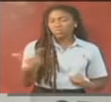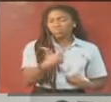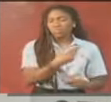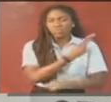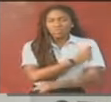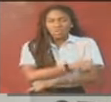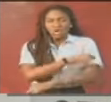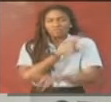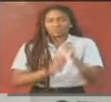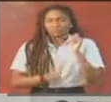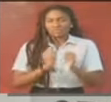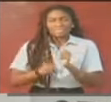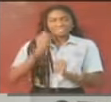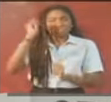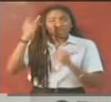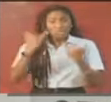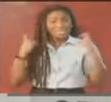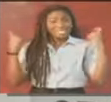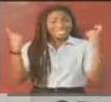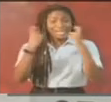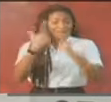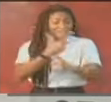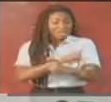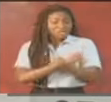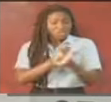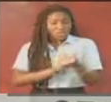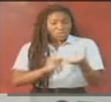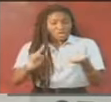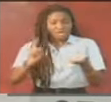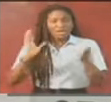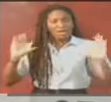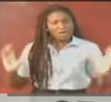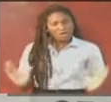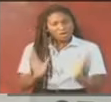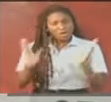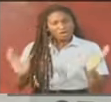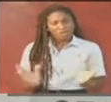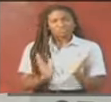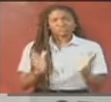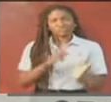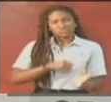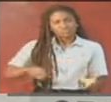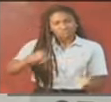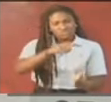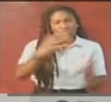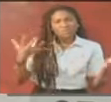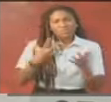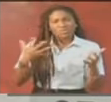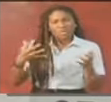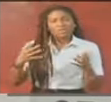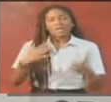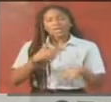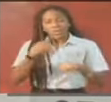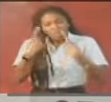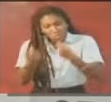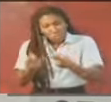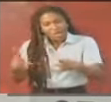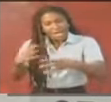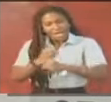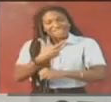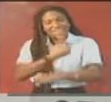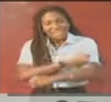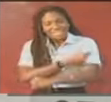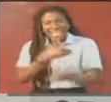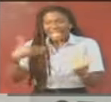we celebrate Vaccination Week of the Americas, you are urged to use this opportunity to get vaccinated